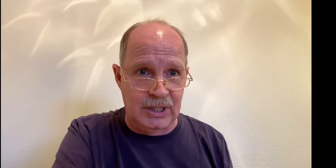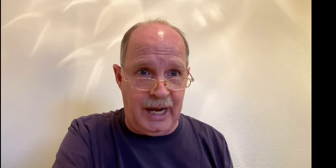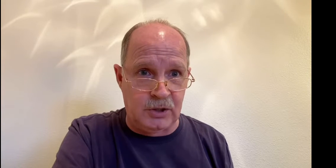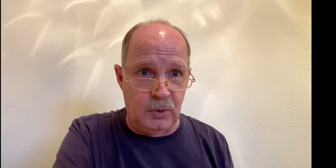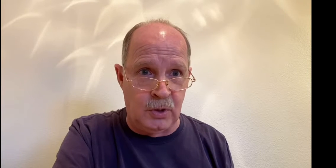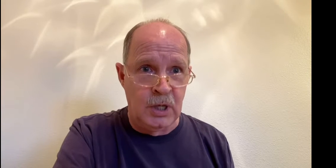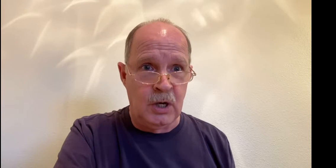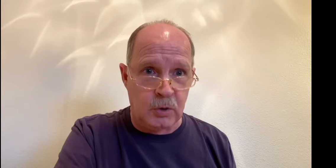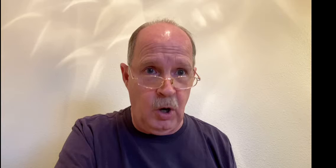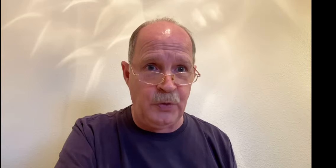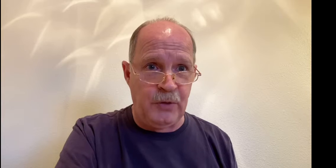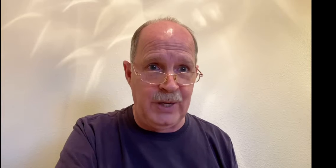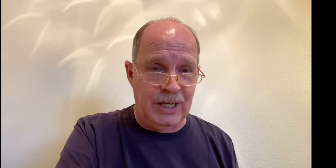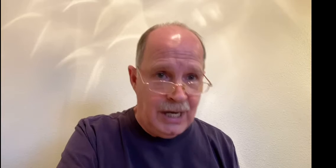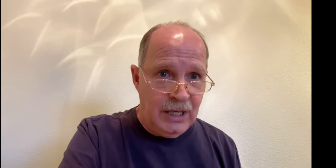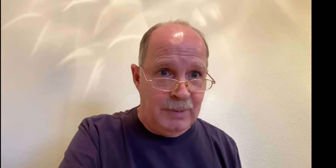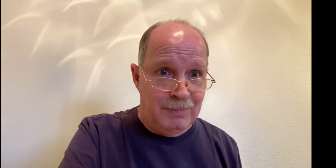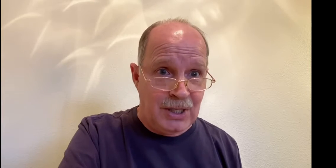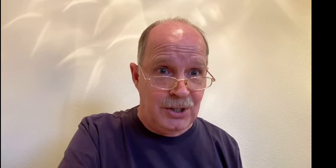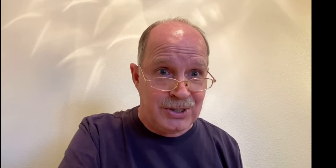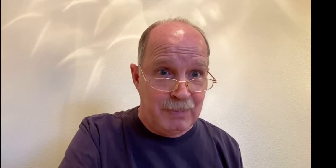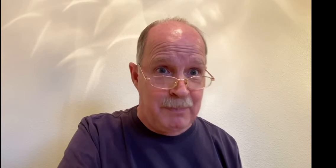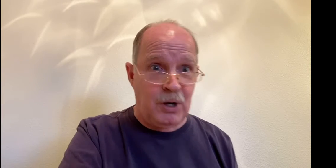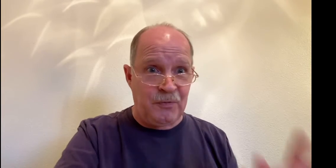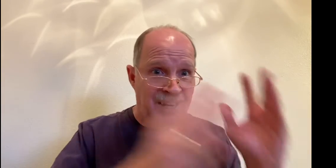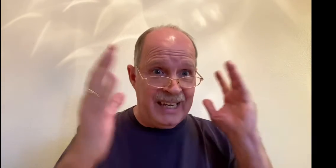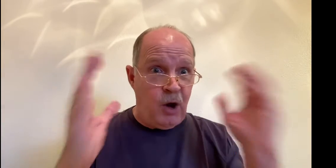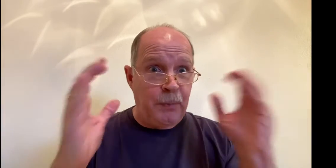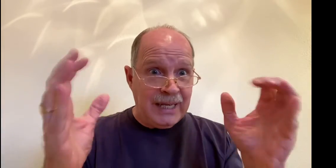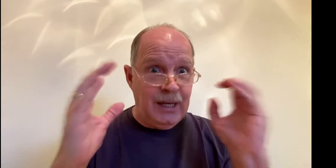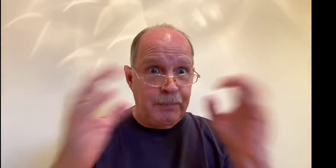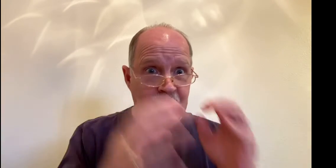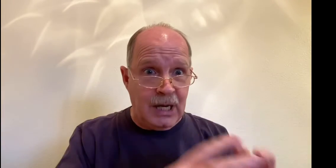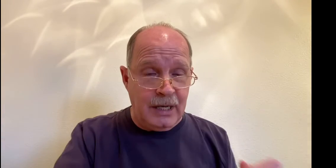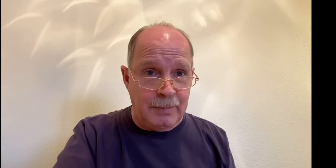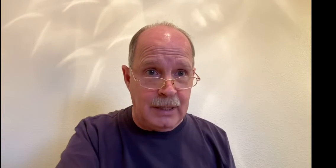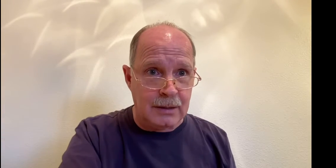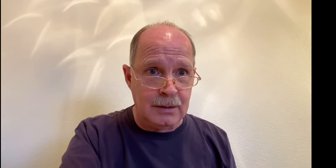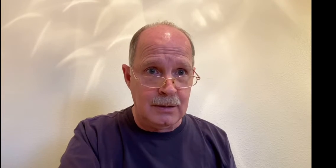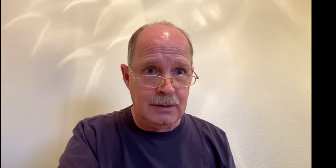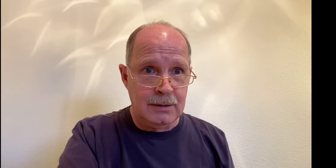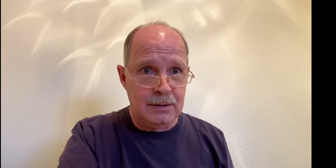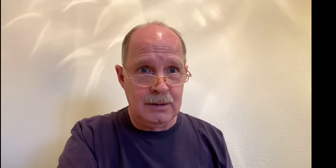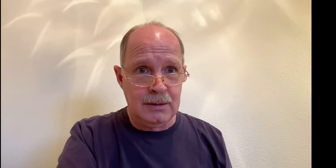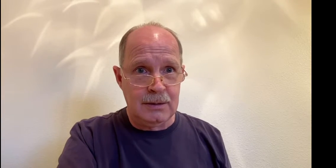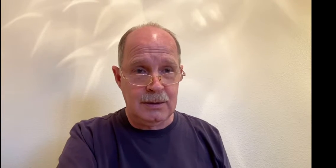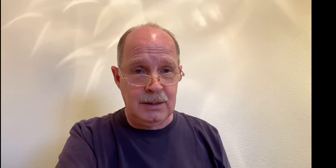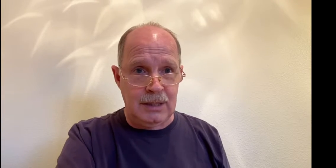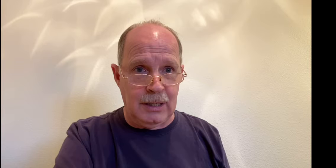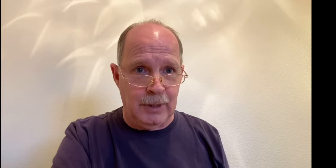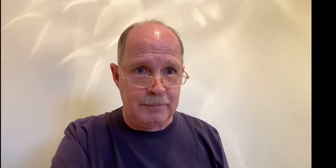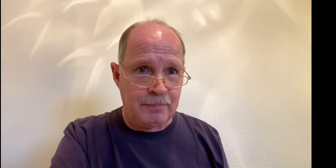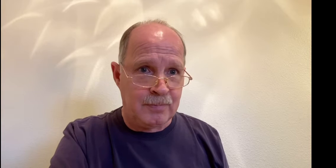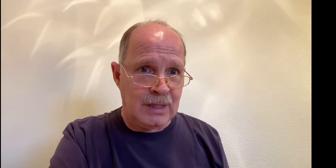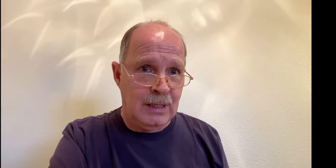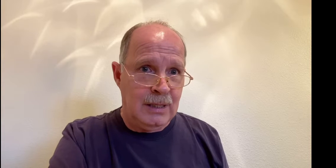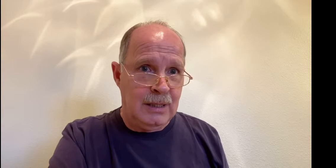just a natural growth of the economy because people are finally opening up the economy.